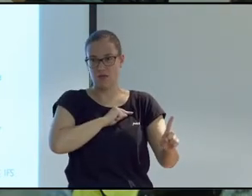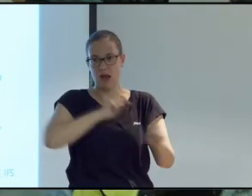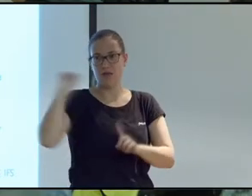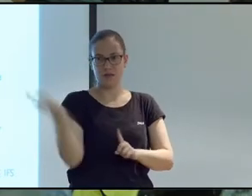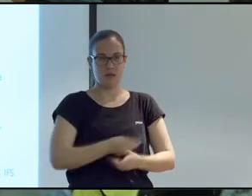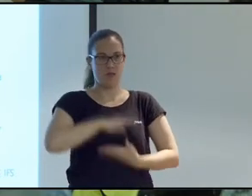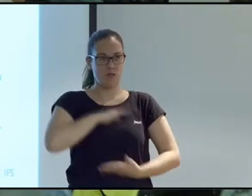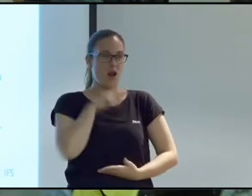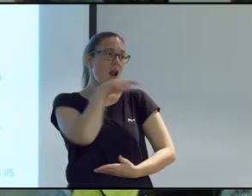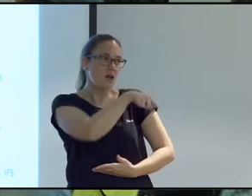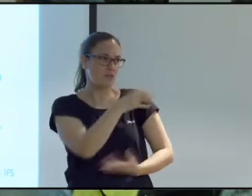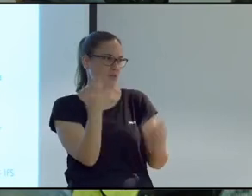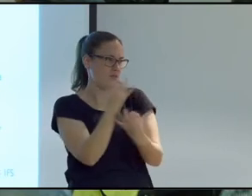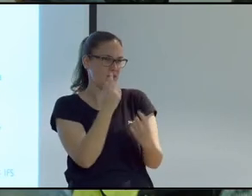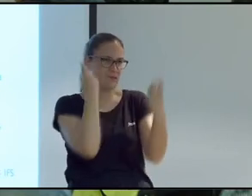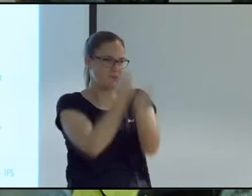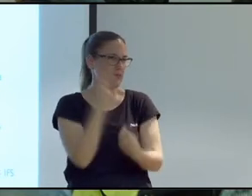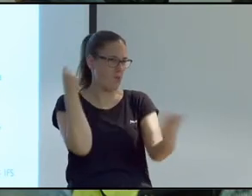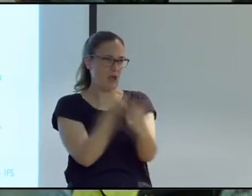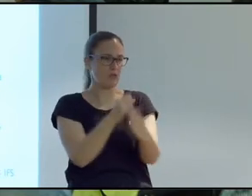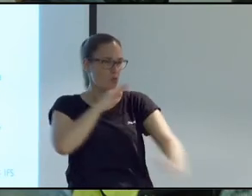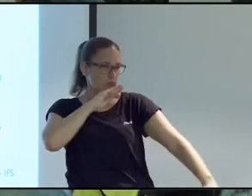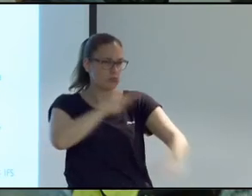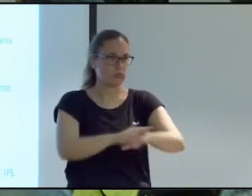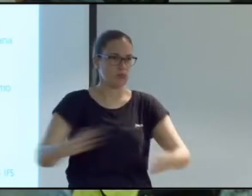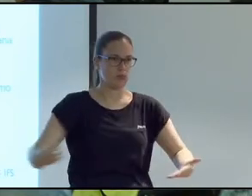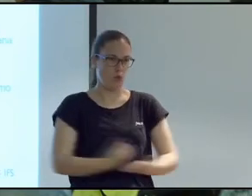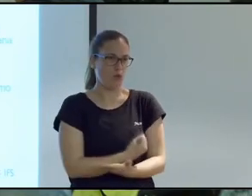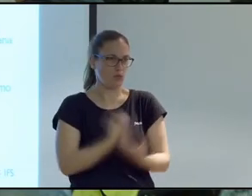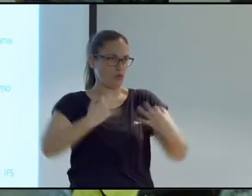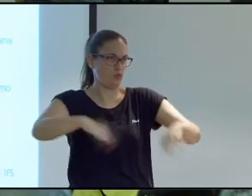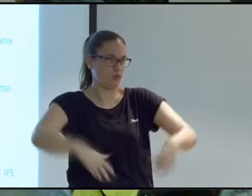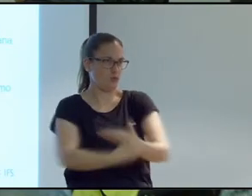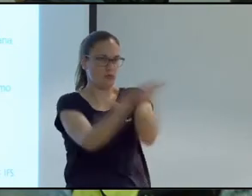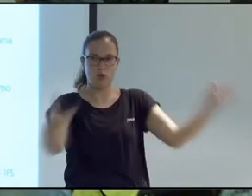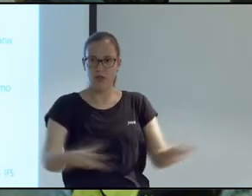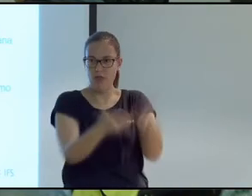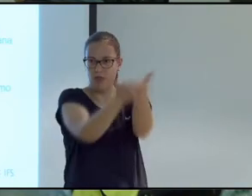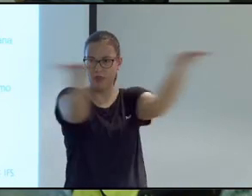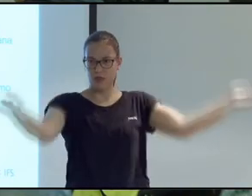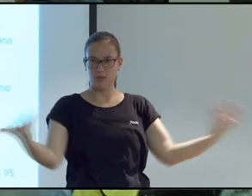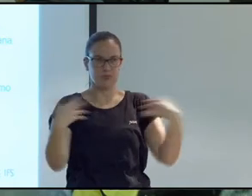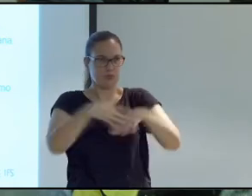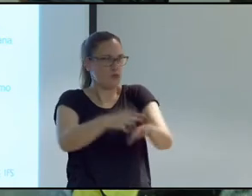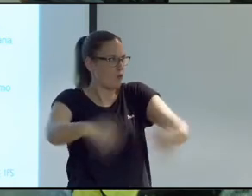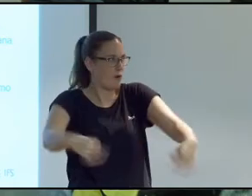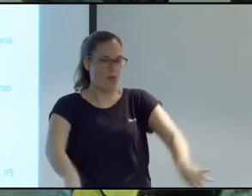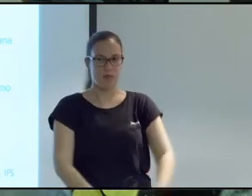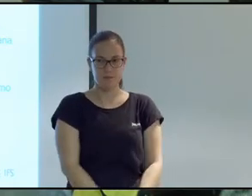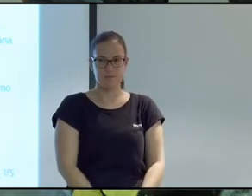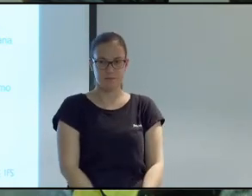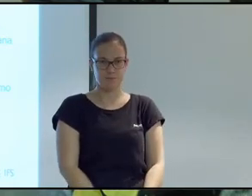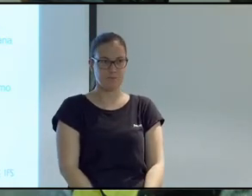perspective or this ethical dimension, then we need to make sure that these values are prominent in